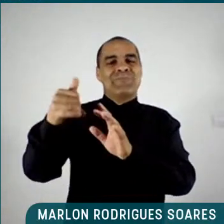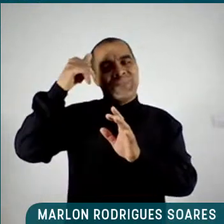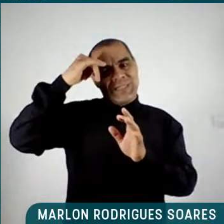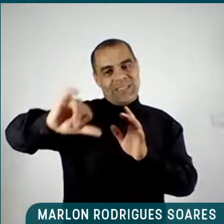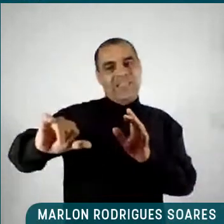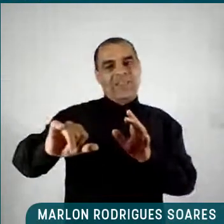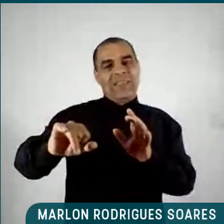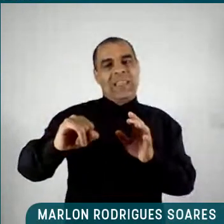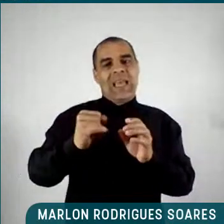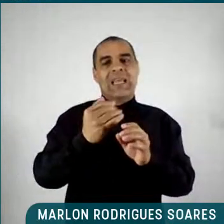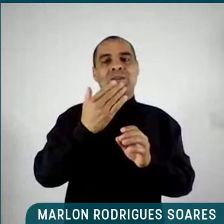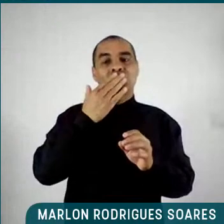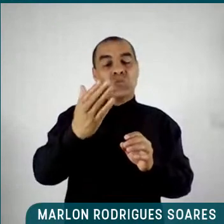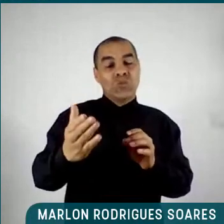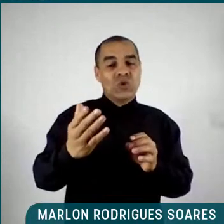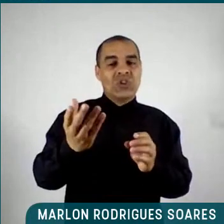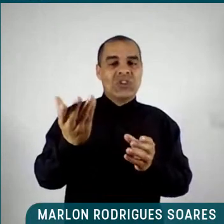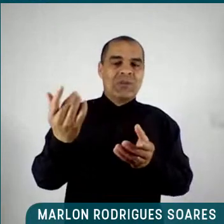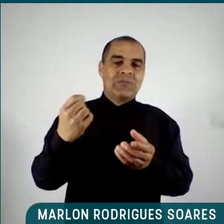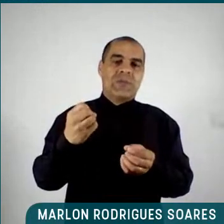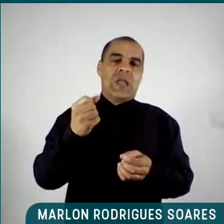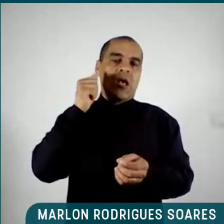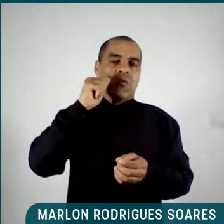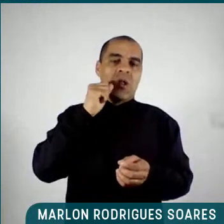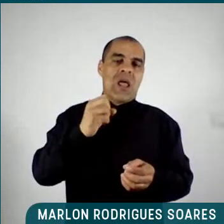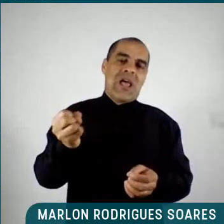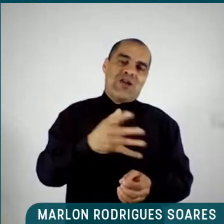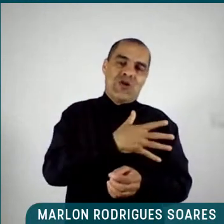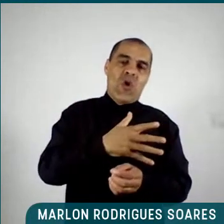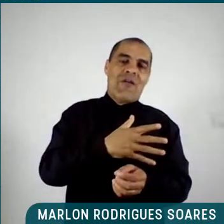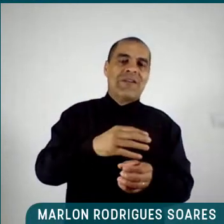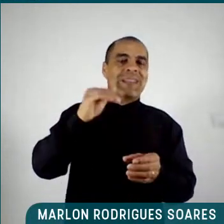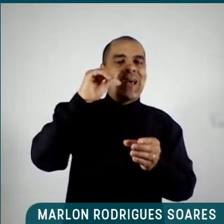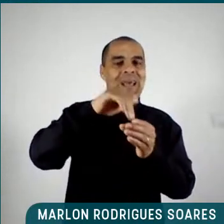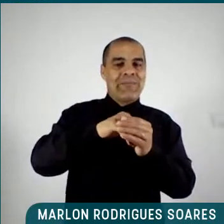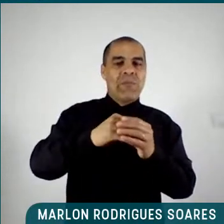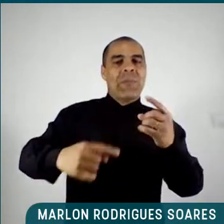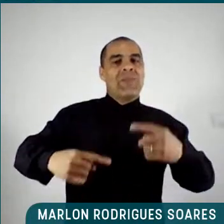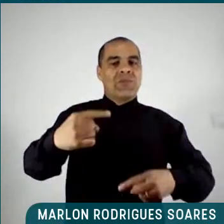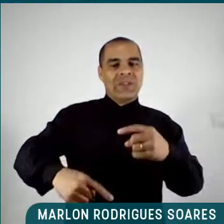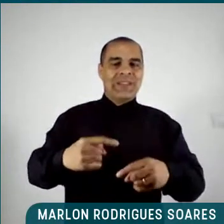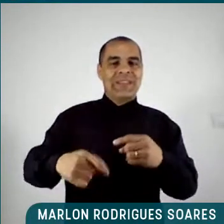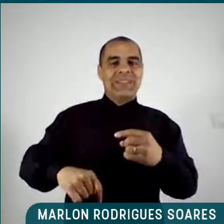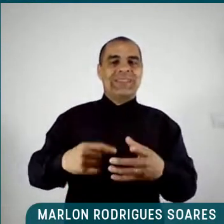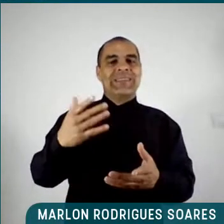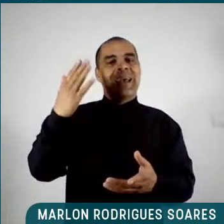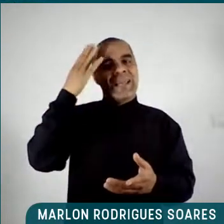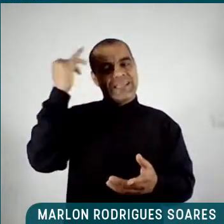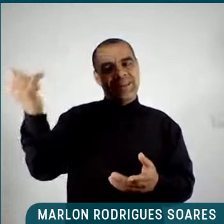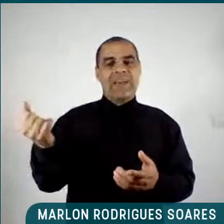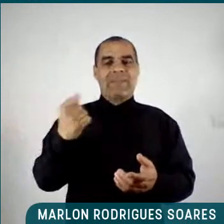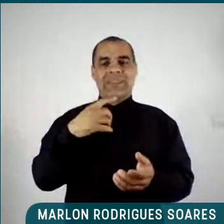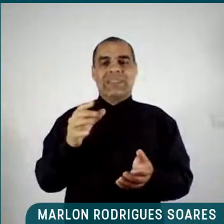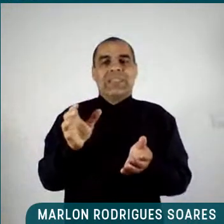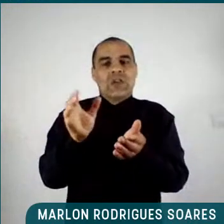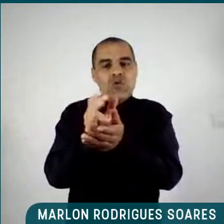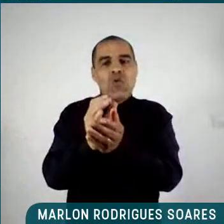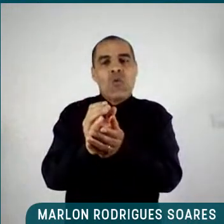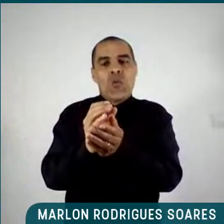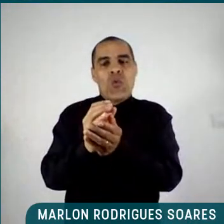be the same, and the sort of support that the new candidates, mainly women that are new candidates,